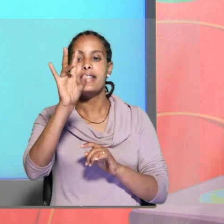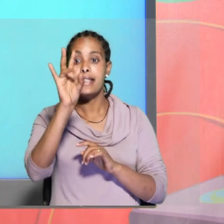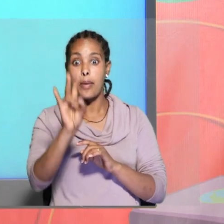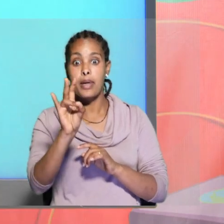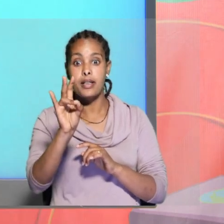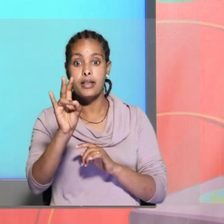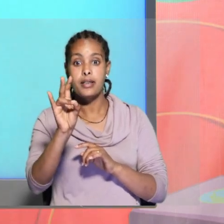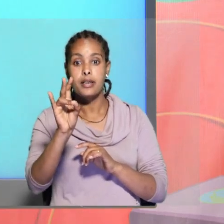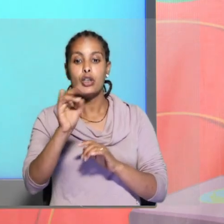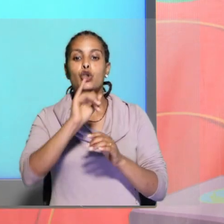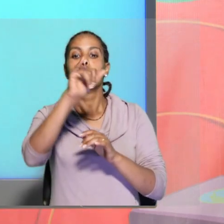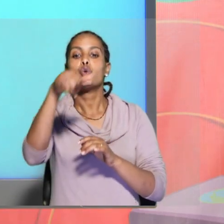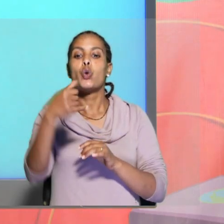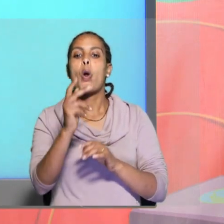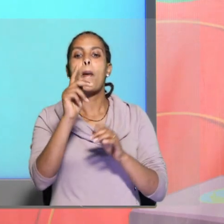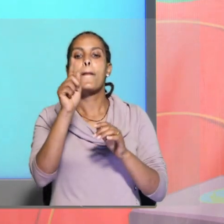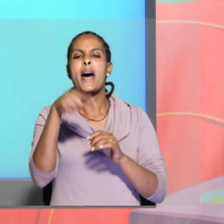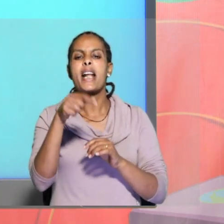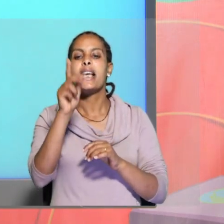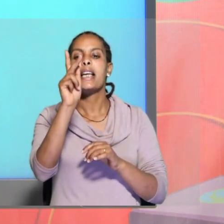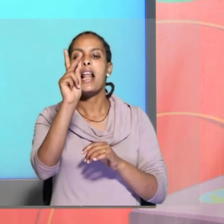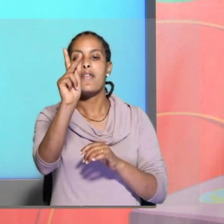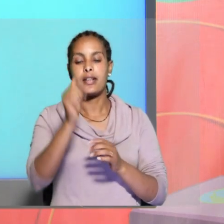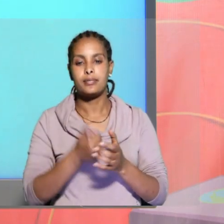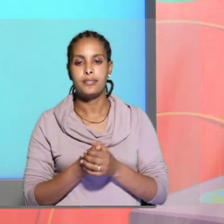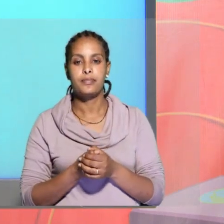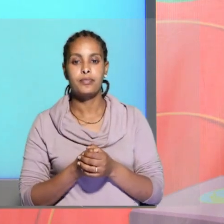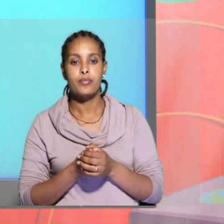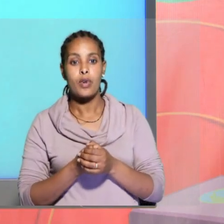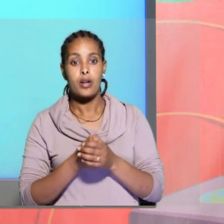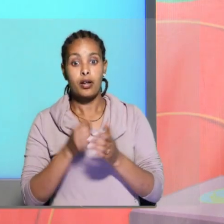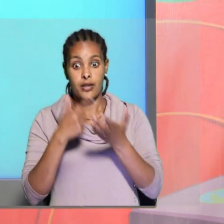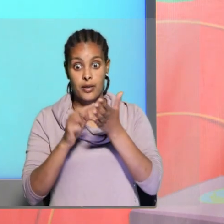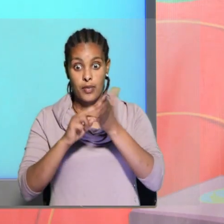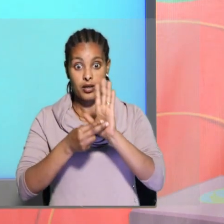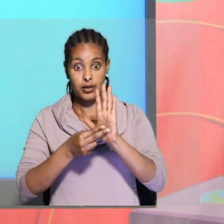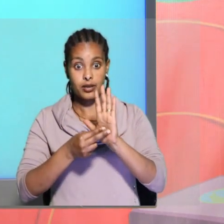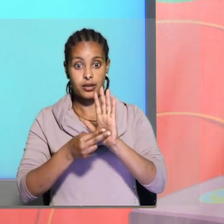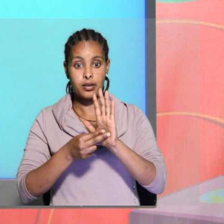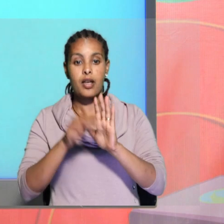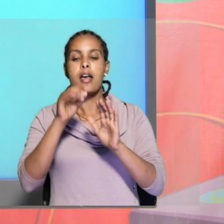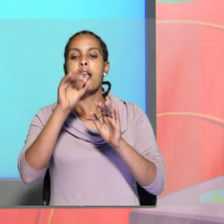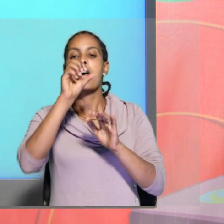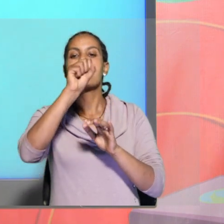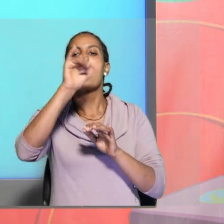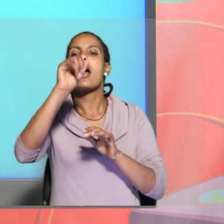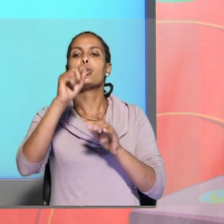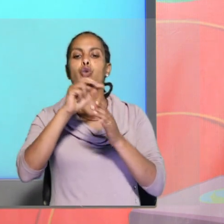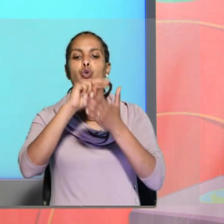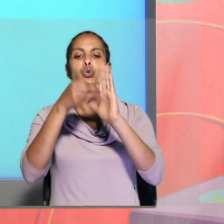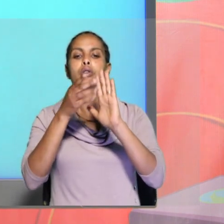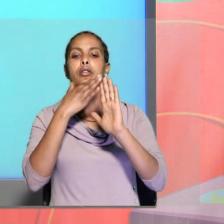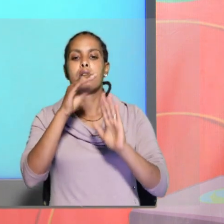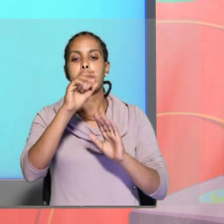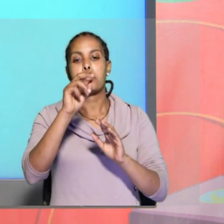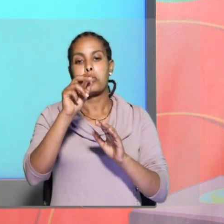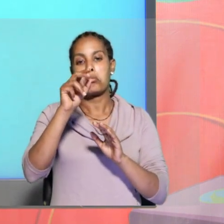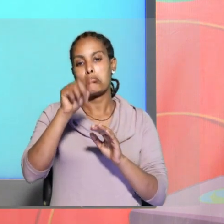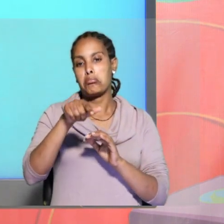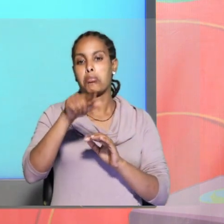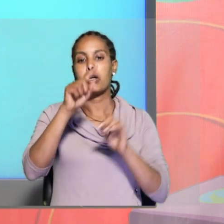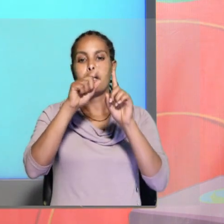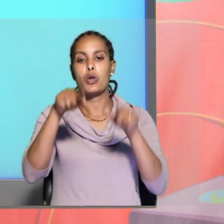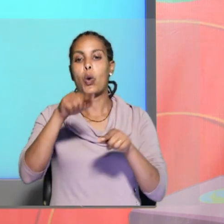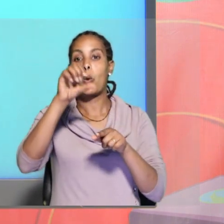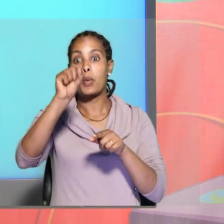135.57 joule per Kelvin. Note that the SI unit of entropy is joule per